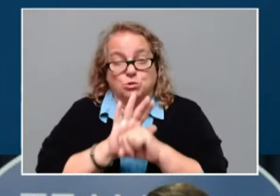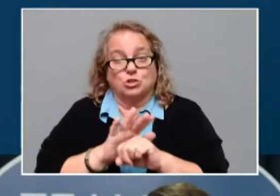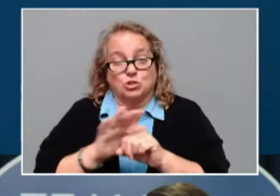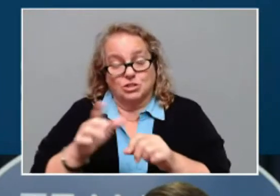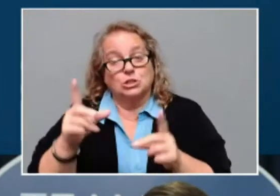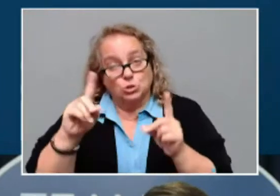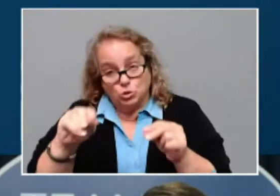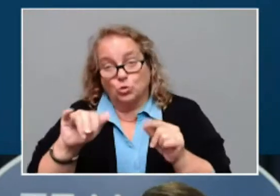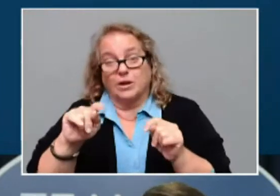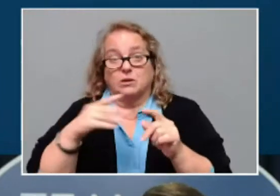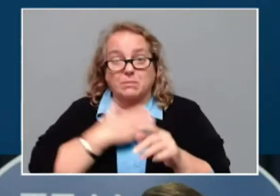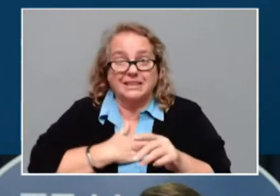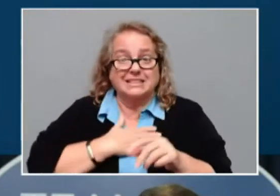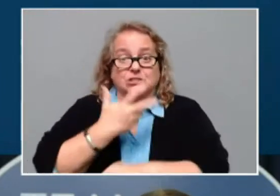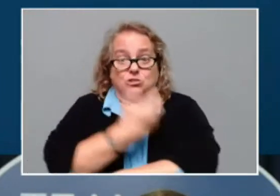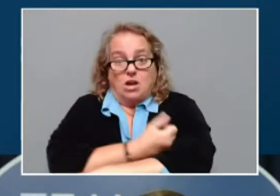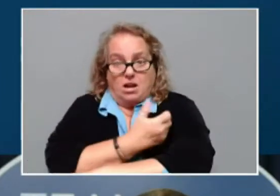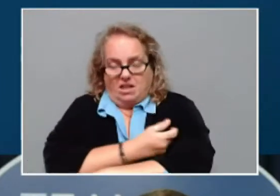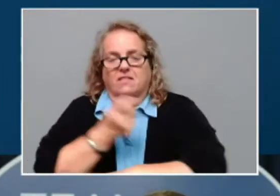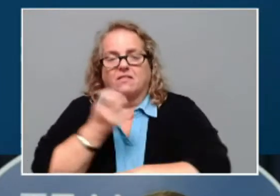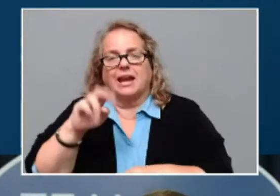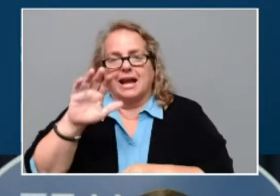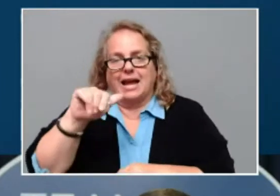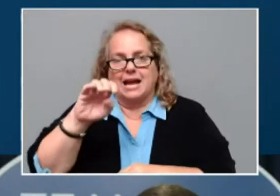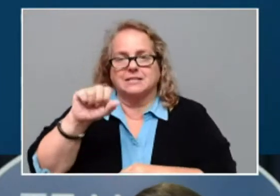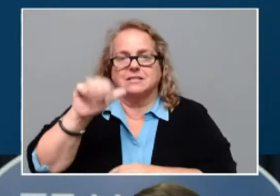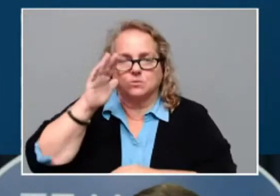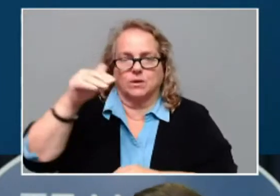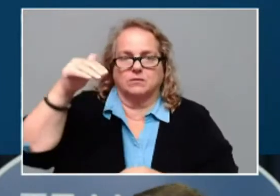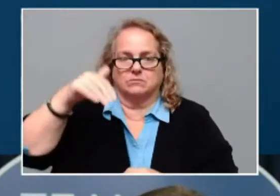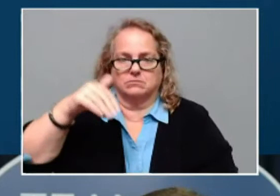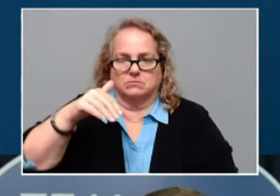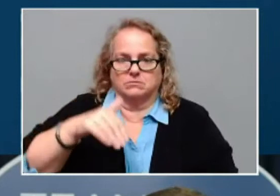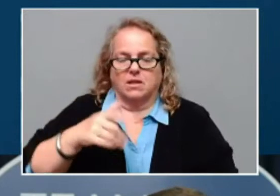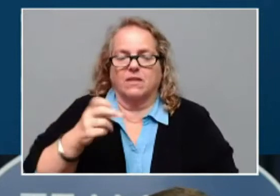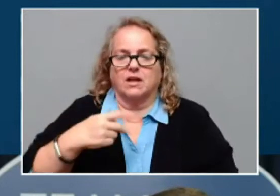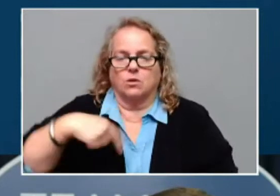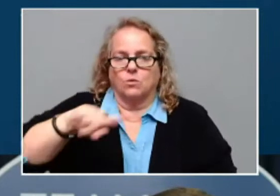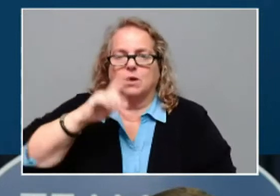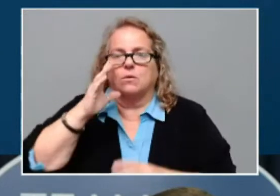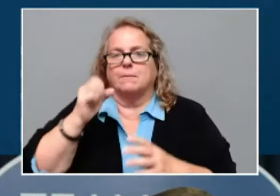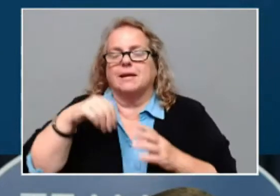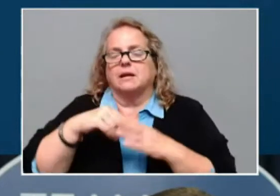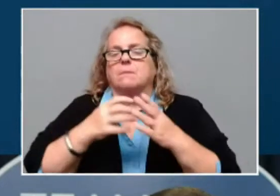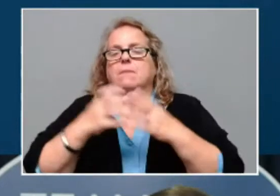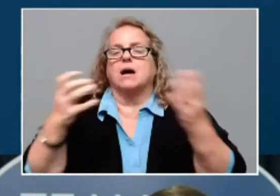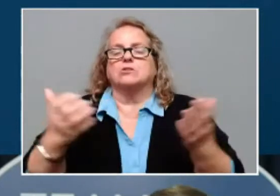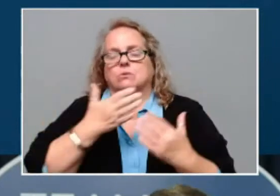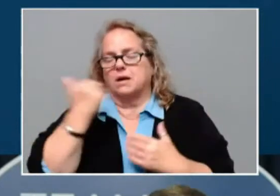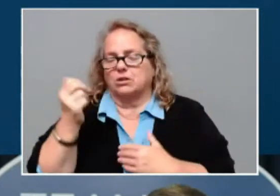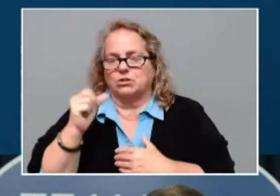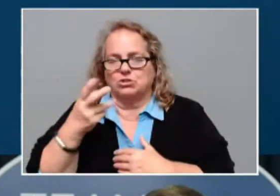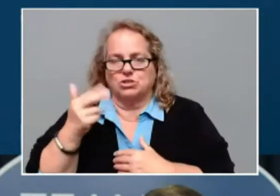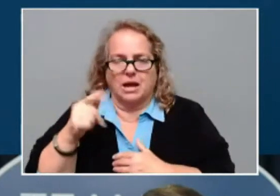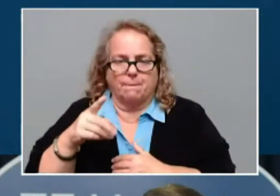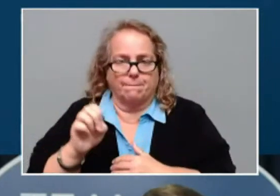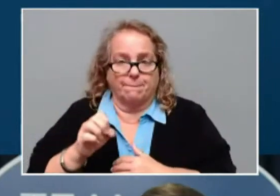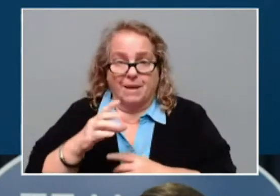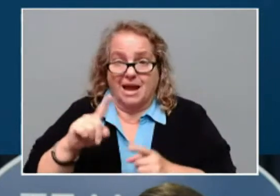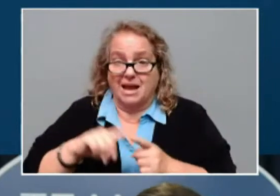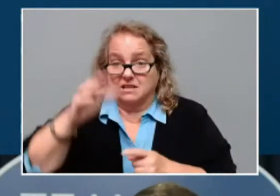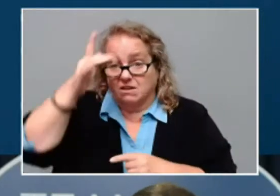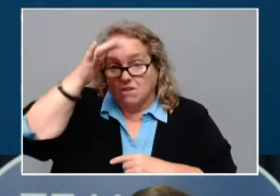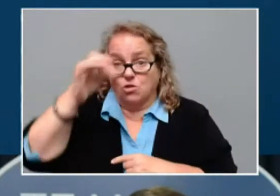but then we could be in such better shape. And I got to tell you, as a dad of an 11-year-old daughter,